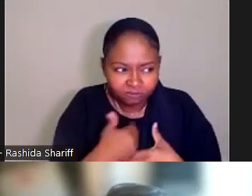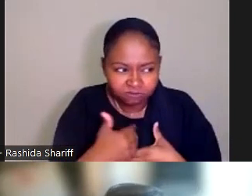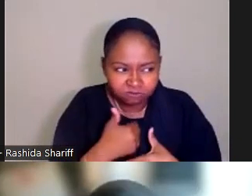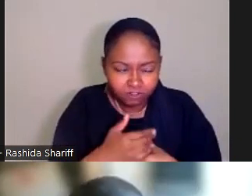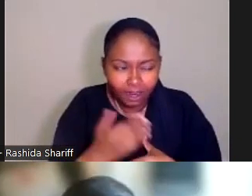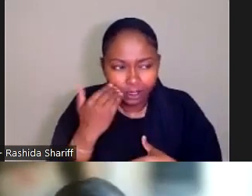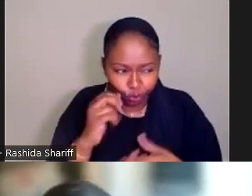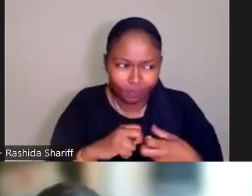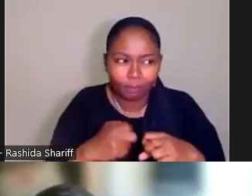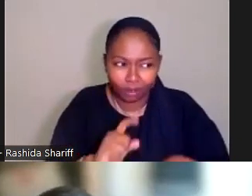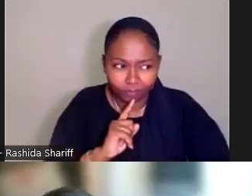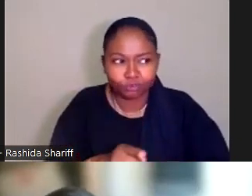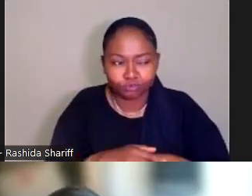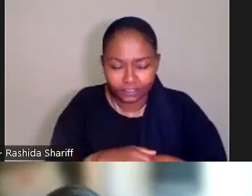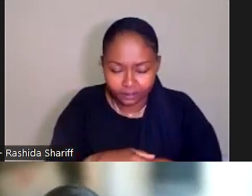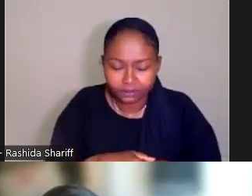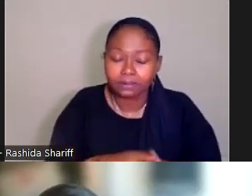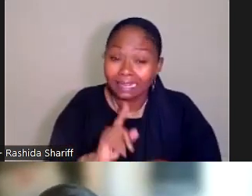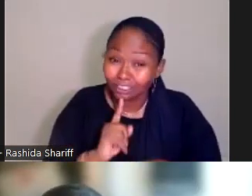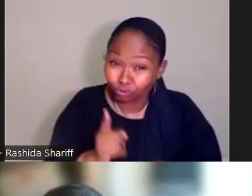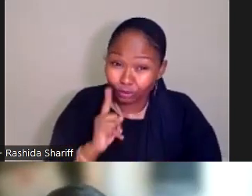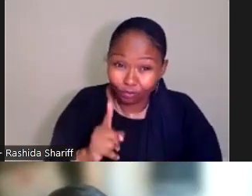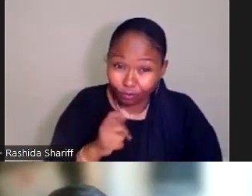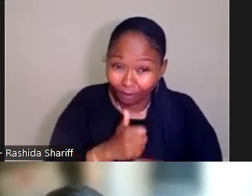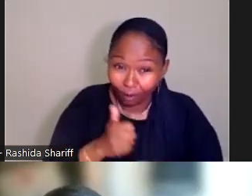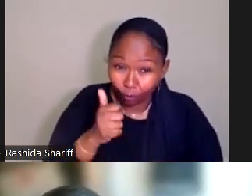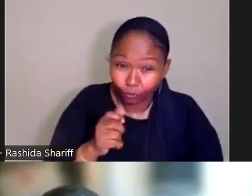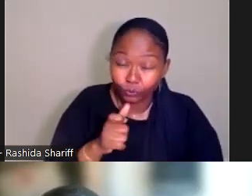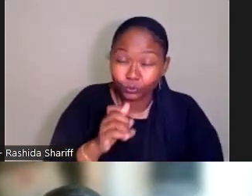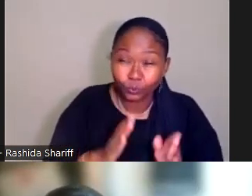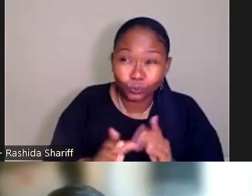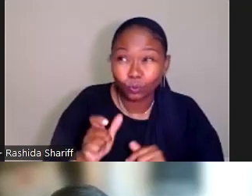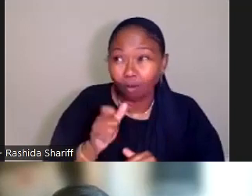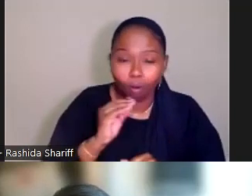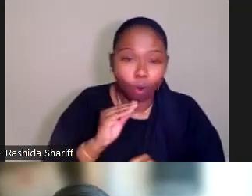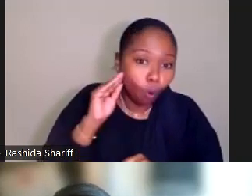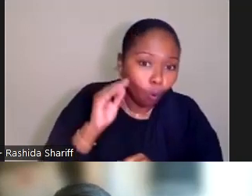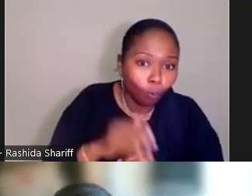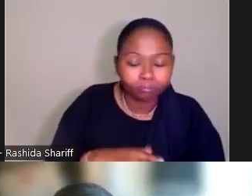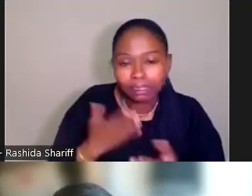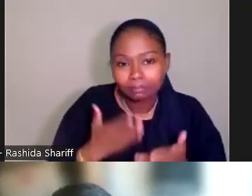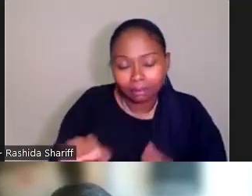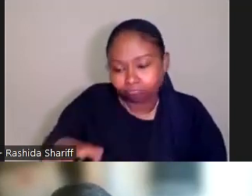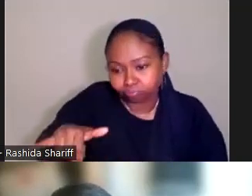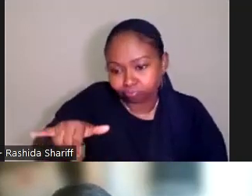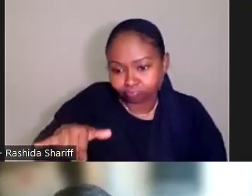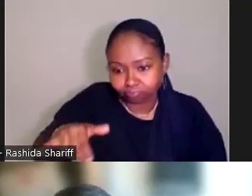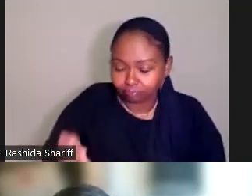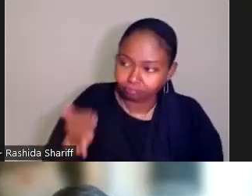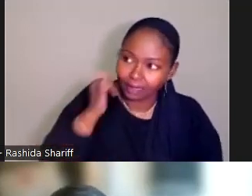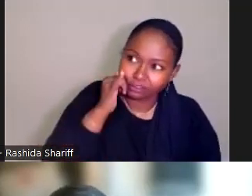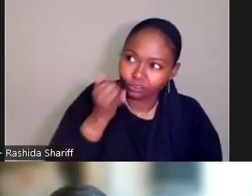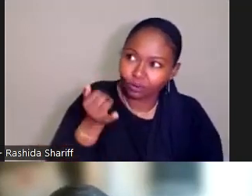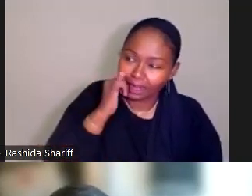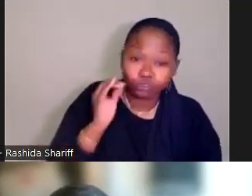real. And certainly real for elders who are home and may answer their phone more than, say, you or